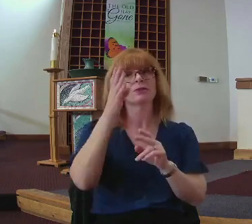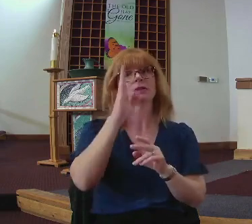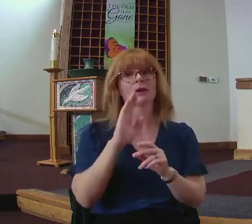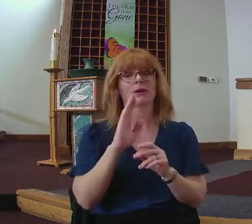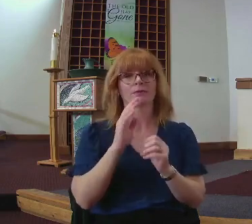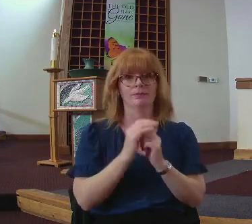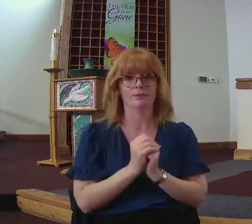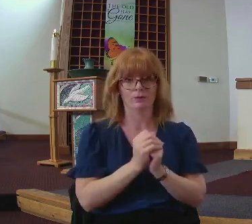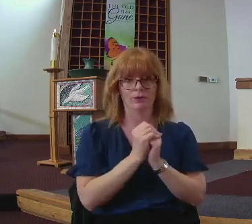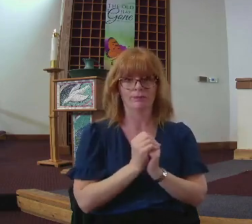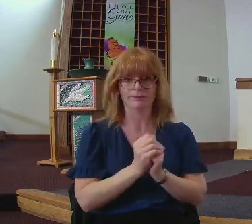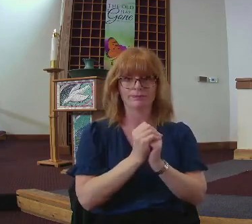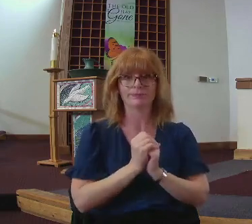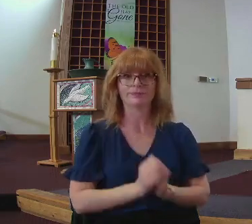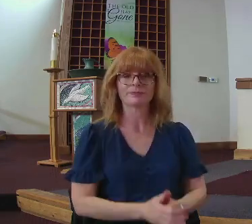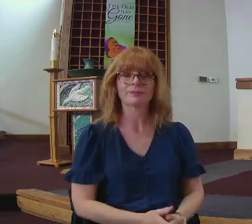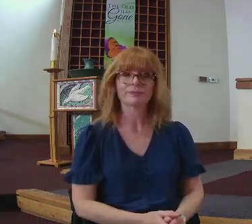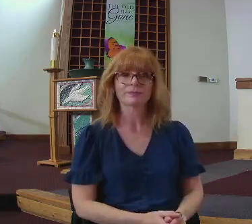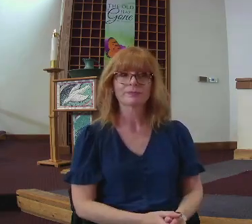prayer.